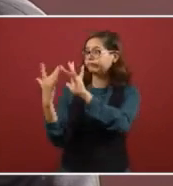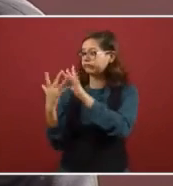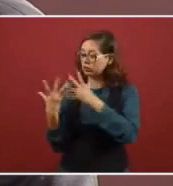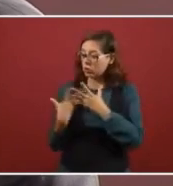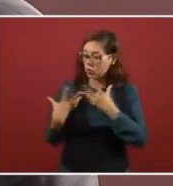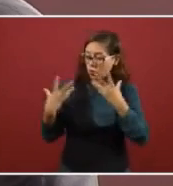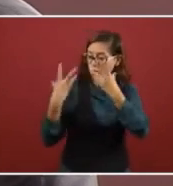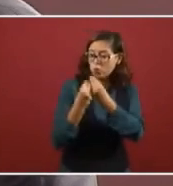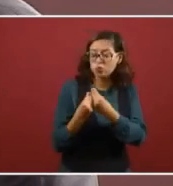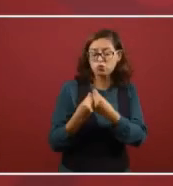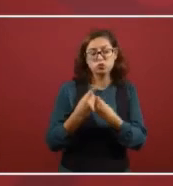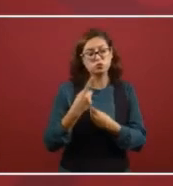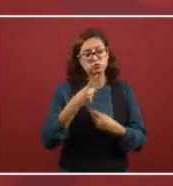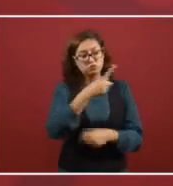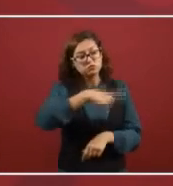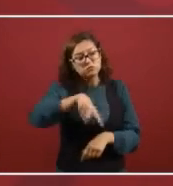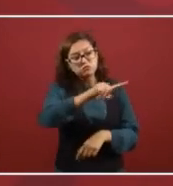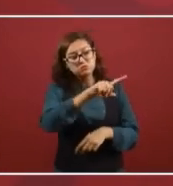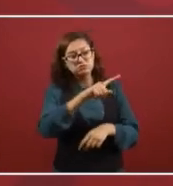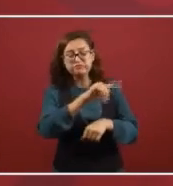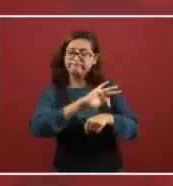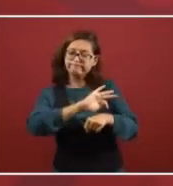of defense and protection.